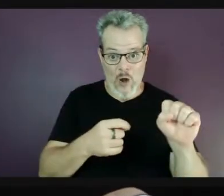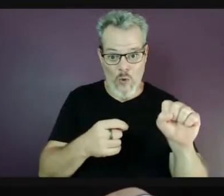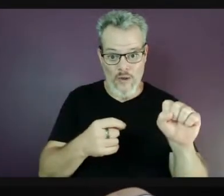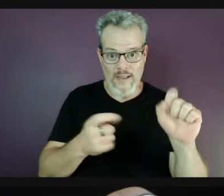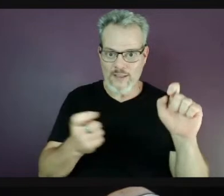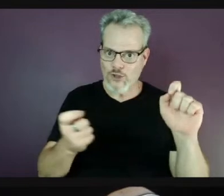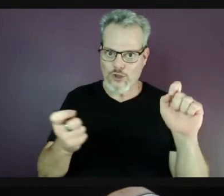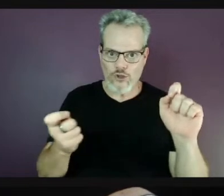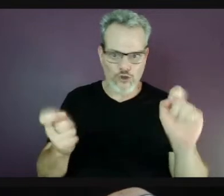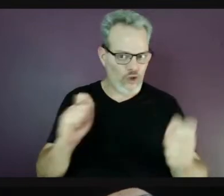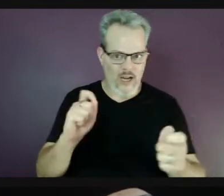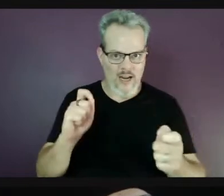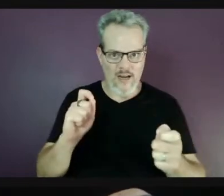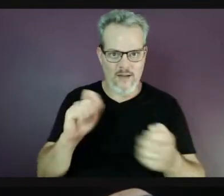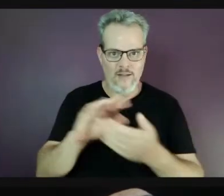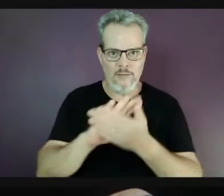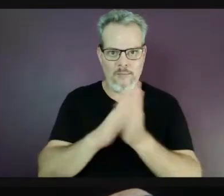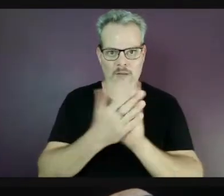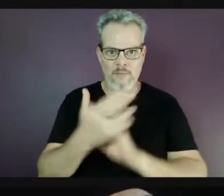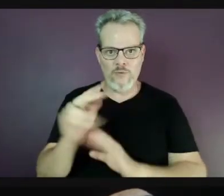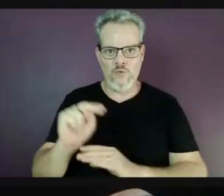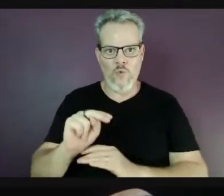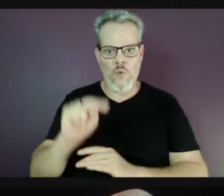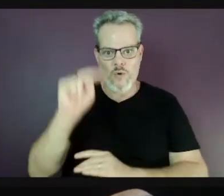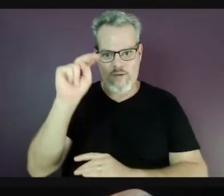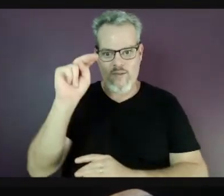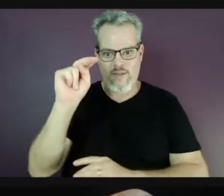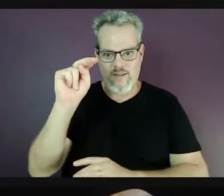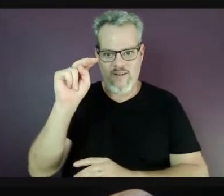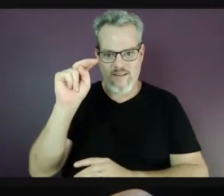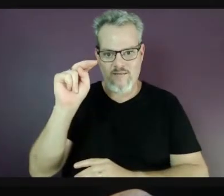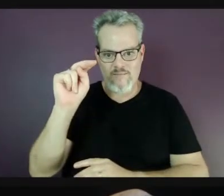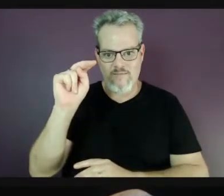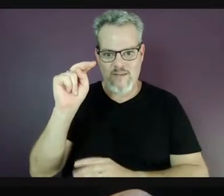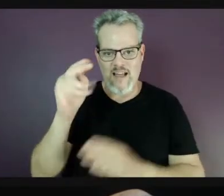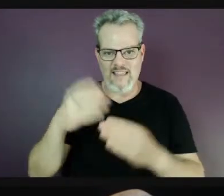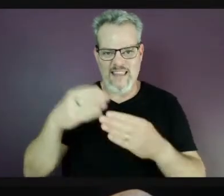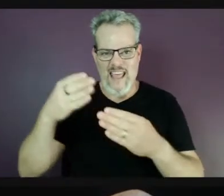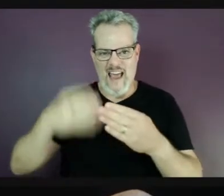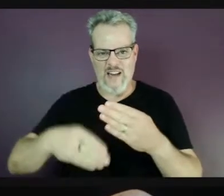faster, turn around and starts going north into 2021.